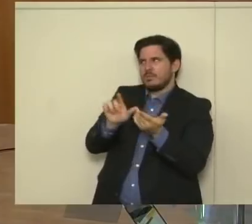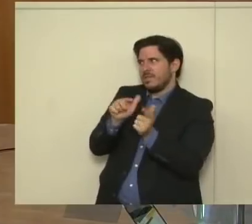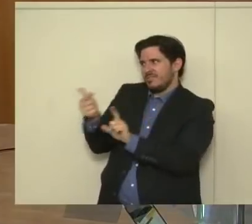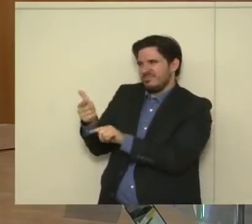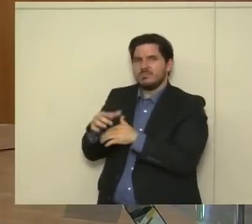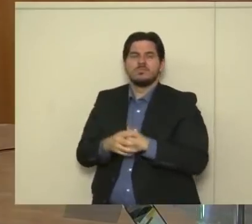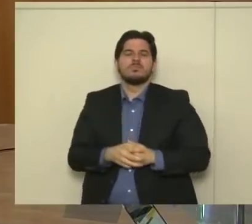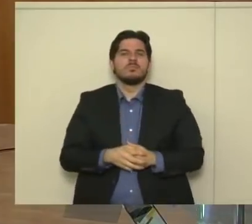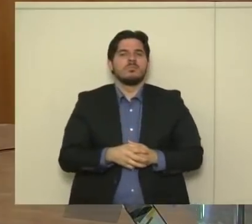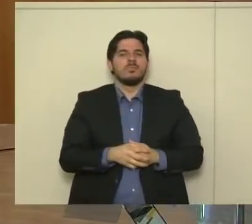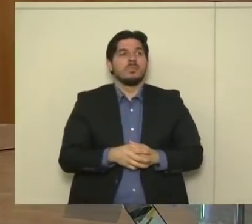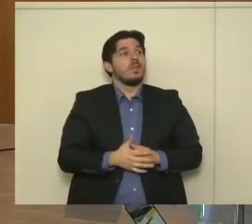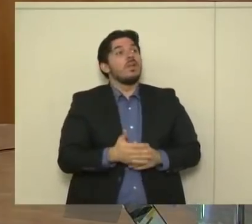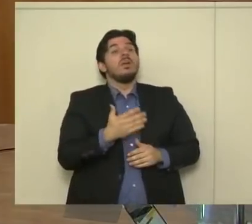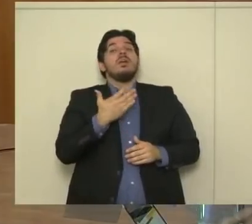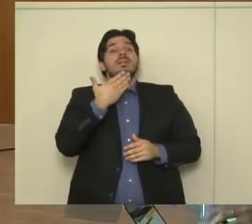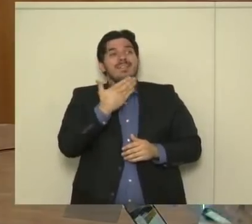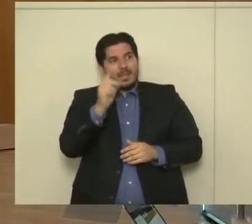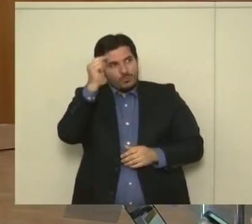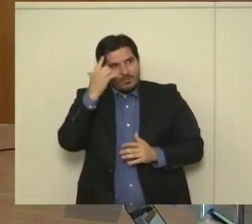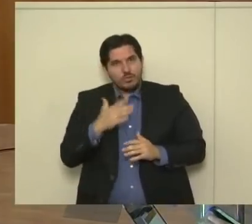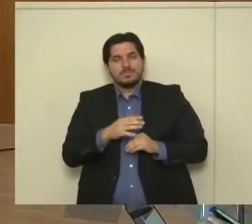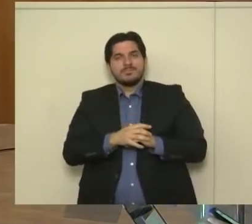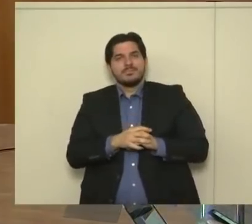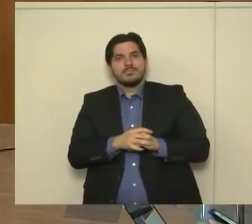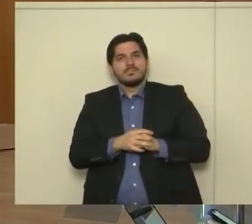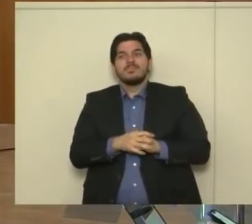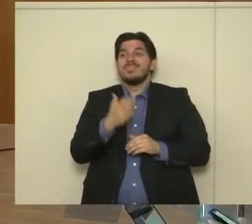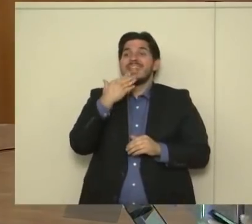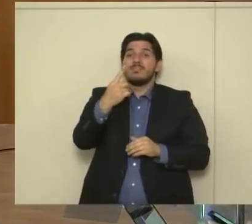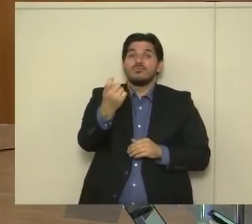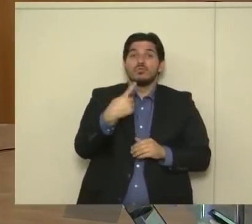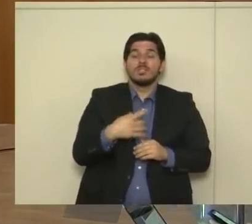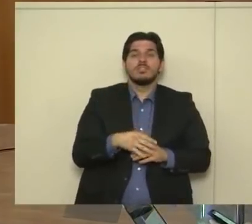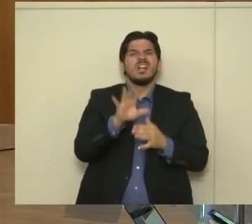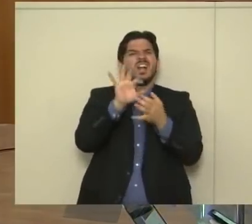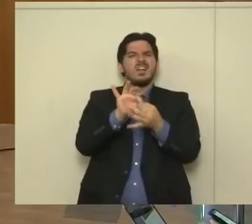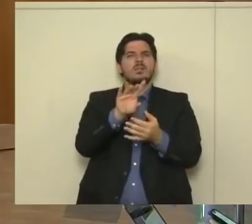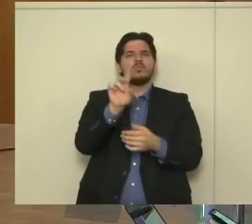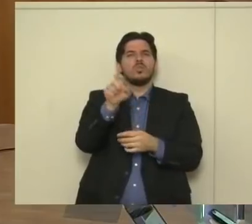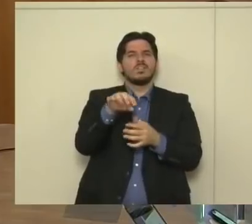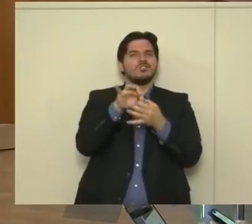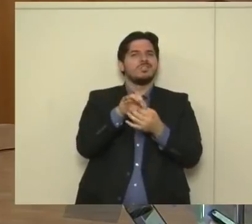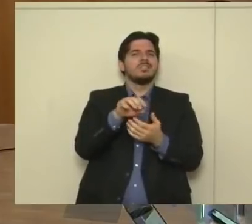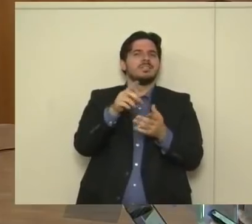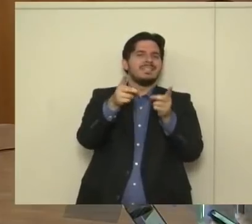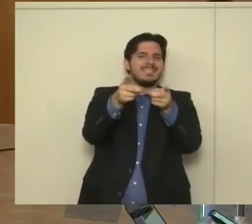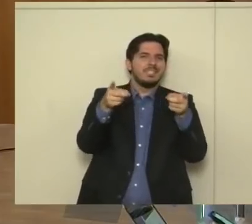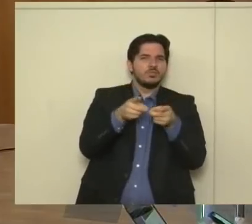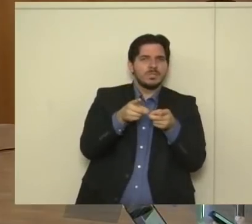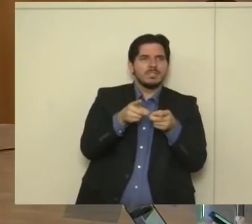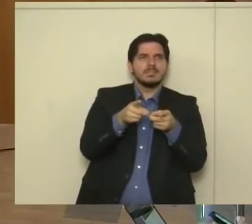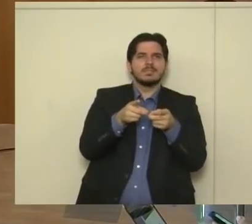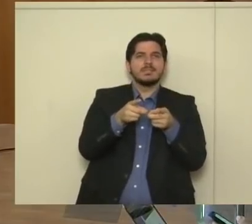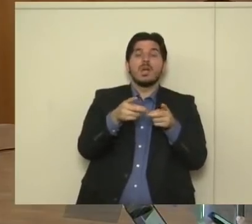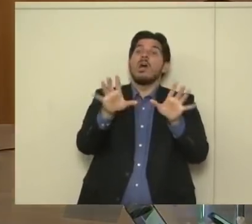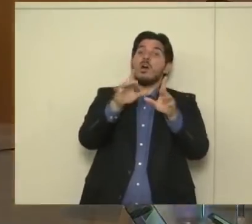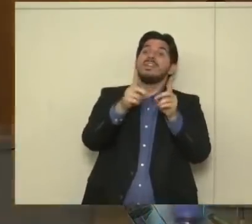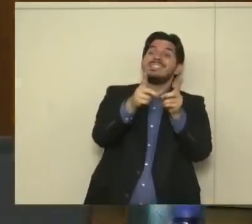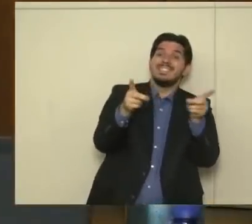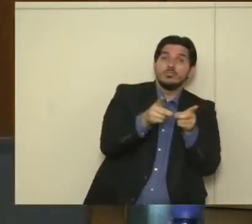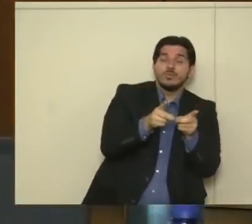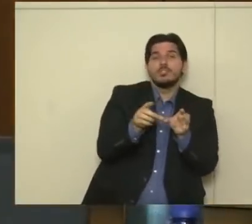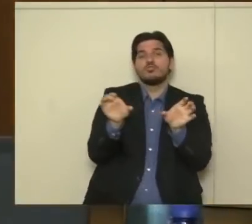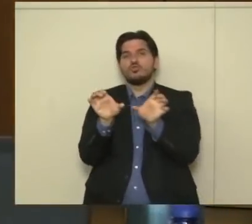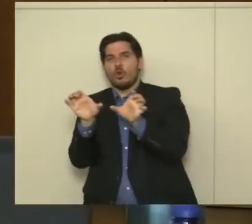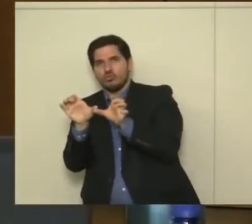Governor. Thanks for the question, Julia. On the districts that have already indicated, that's both districts and charter schools